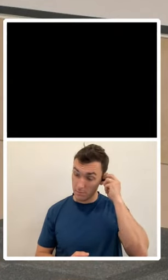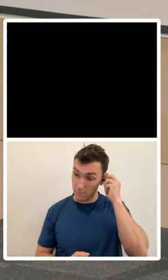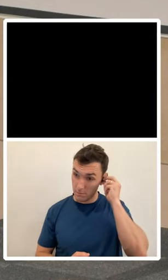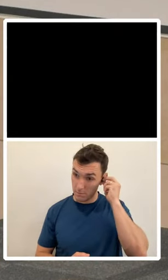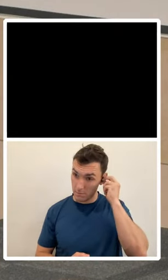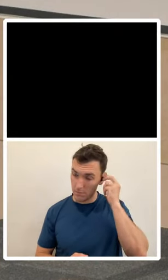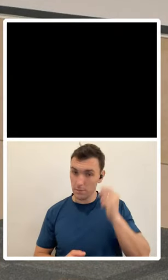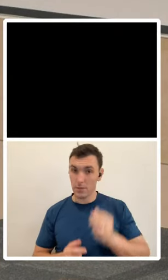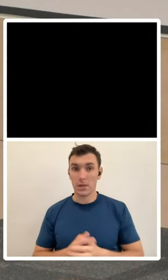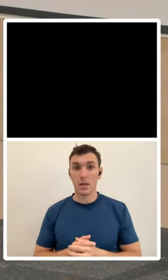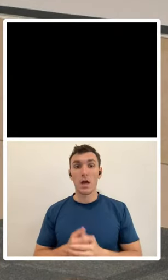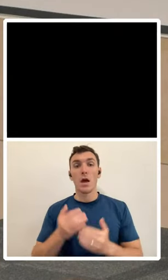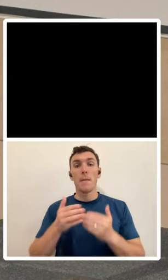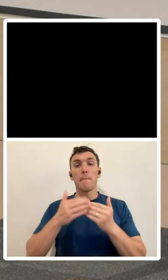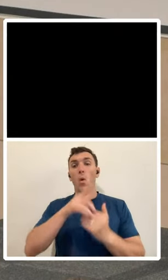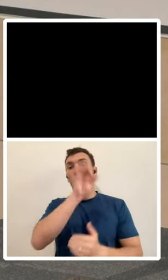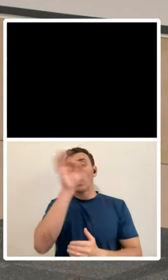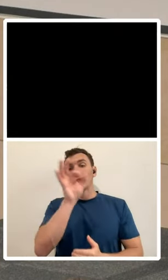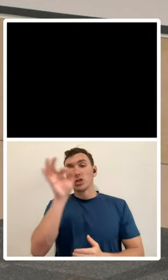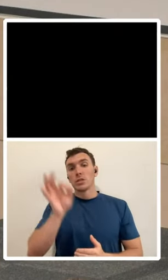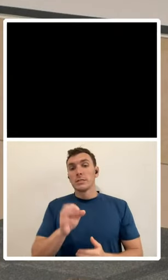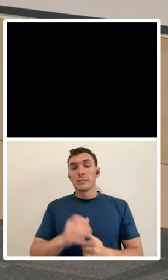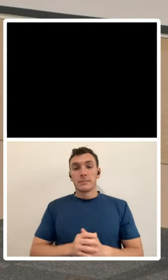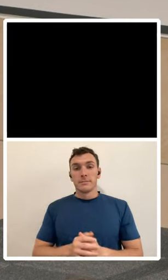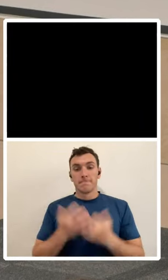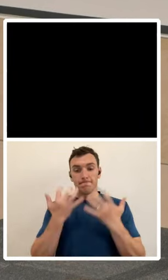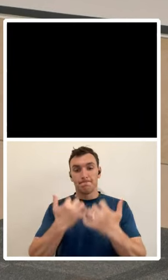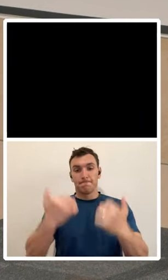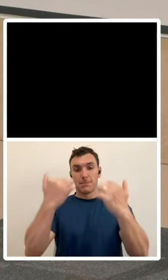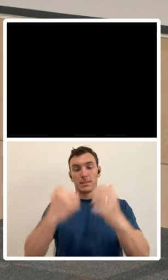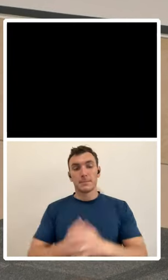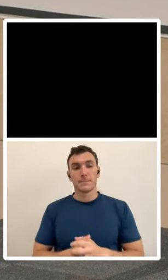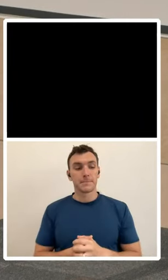Yeah, in the middle, in the green shirt, yeah, glasses.